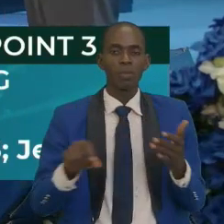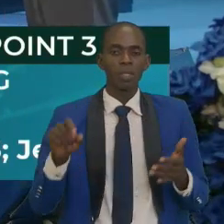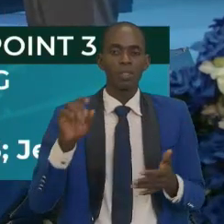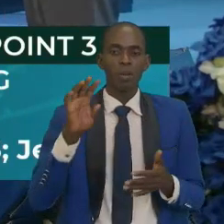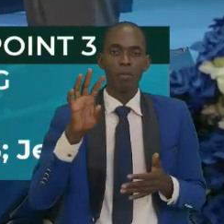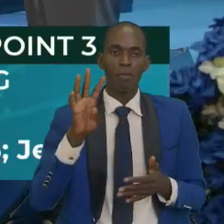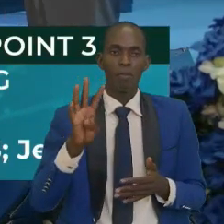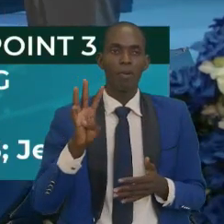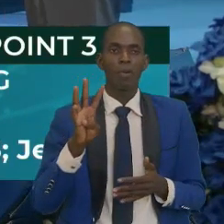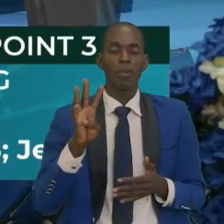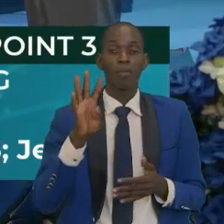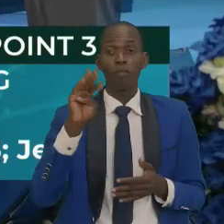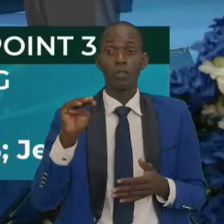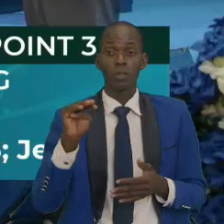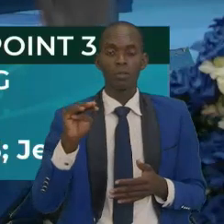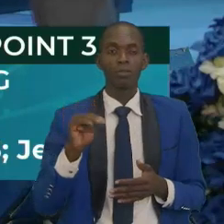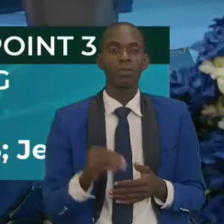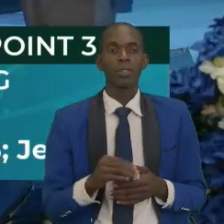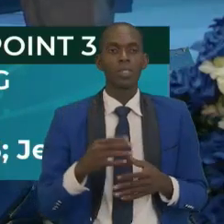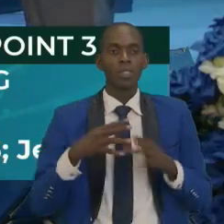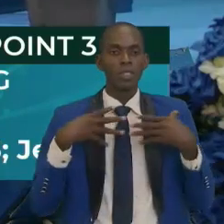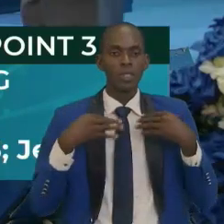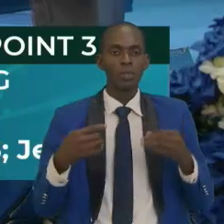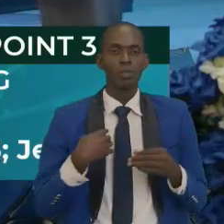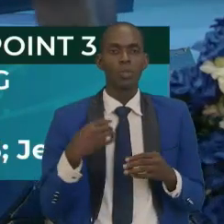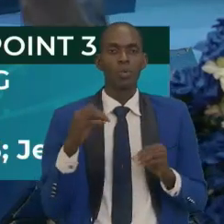Heal me, O Lord, and I shall be healed.